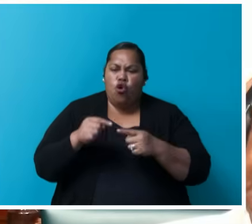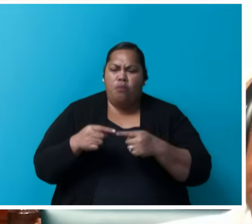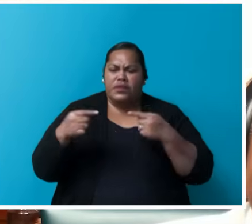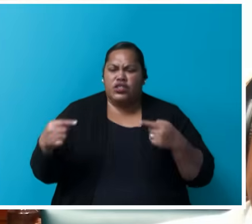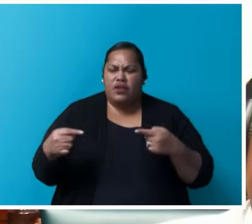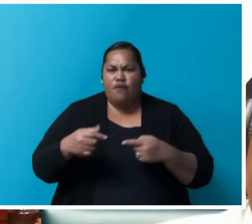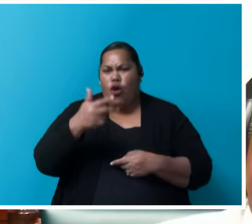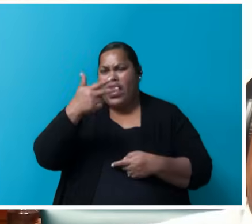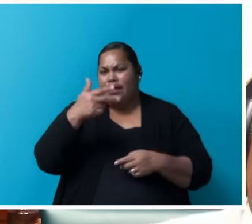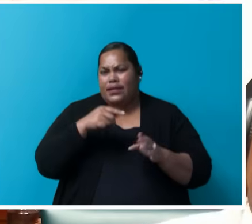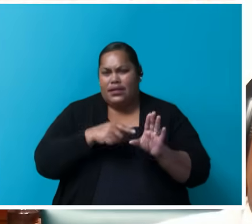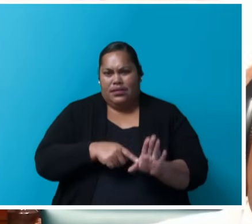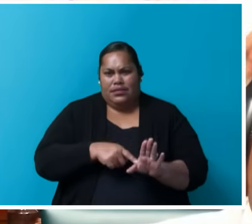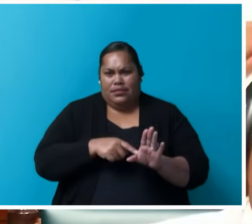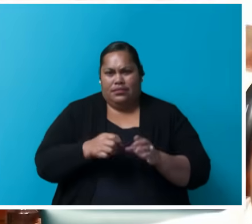years,